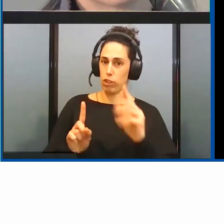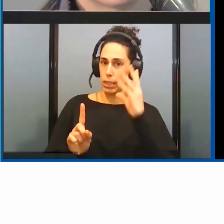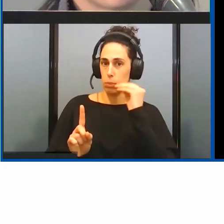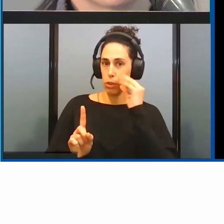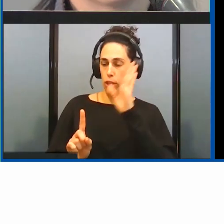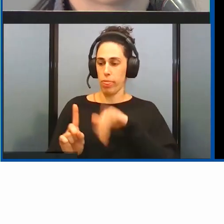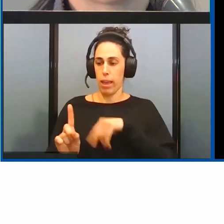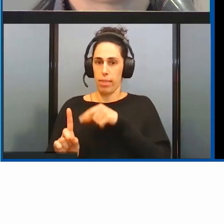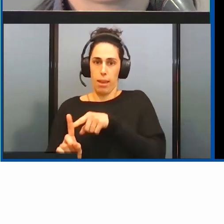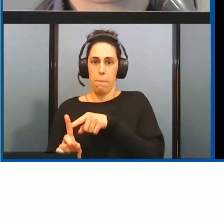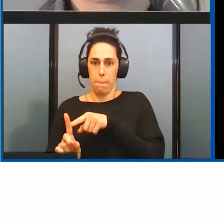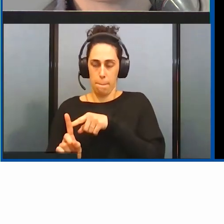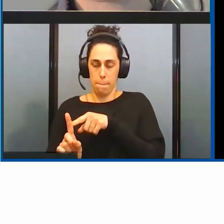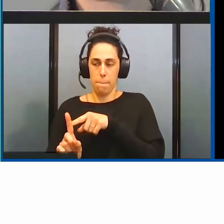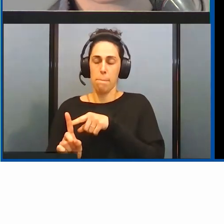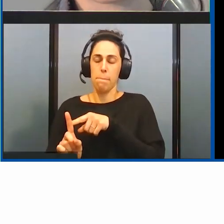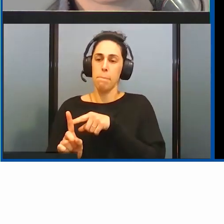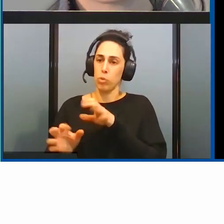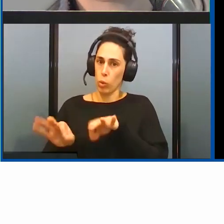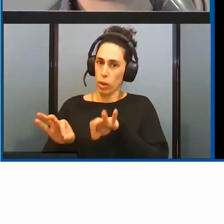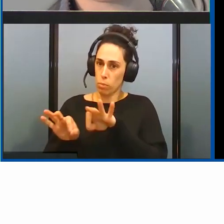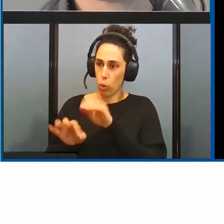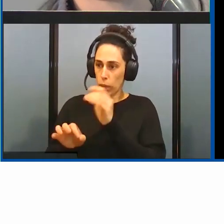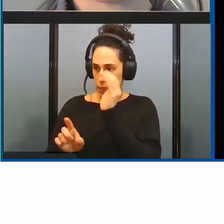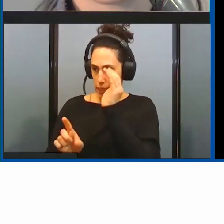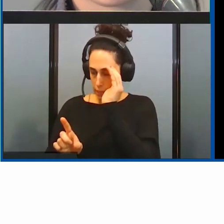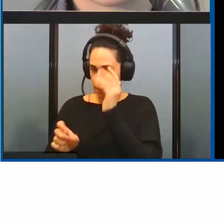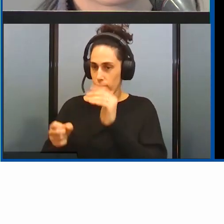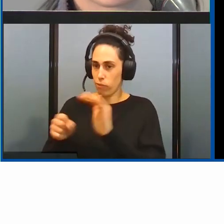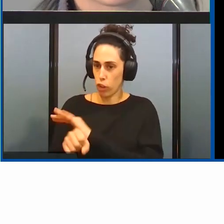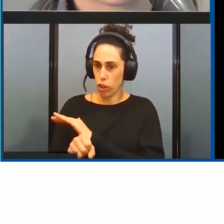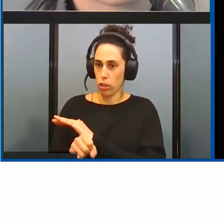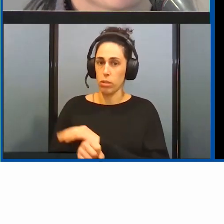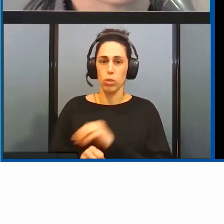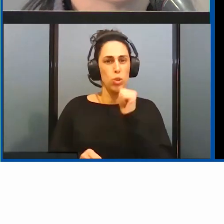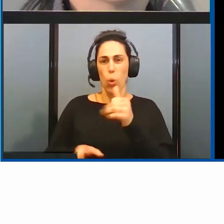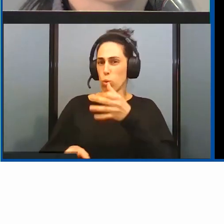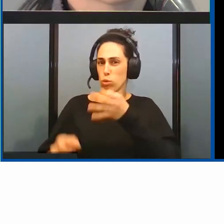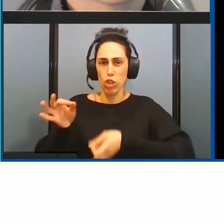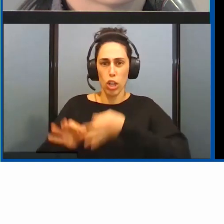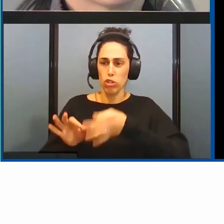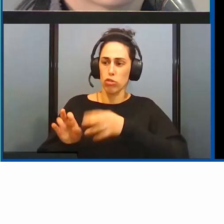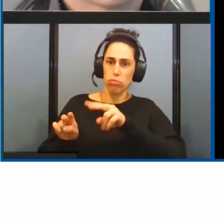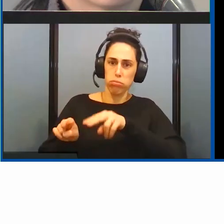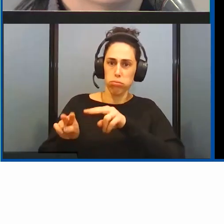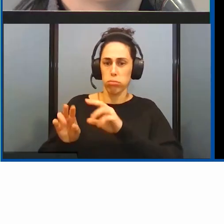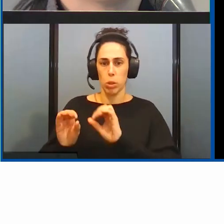judge them. Their feelings are their feelings, and it's due to the experiences that they've had.